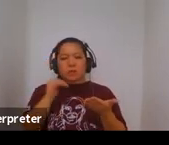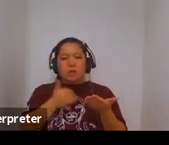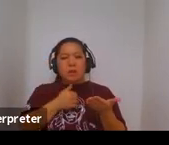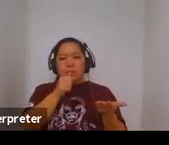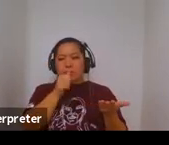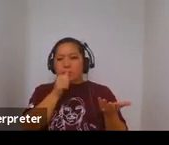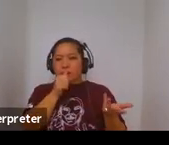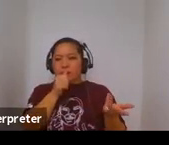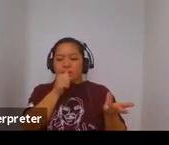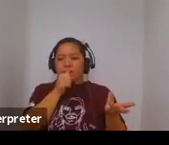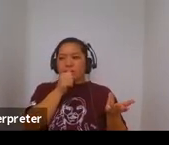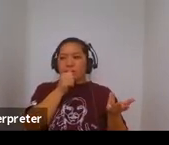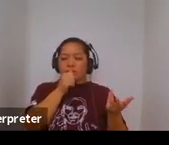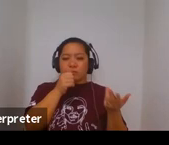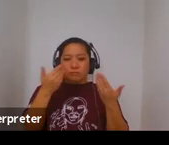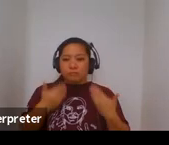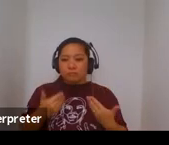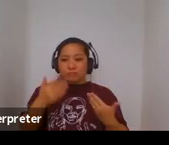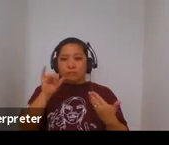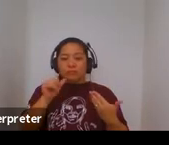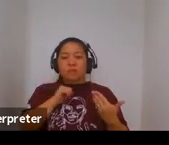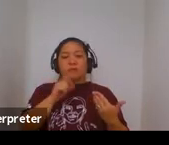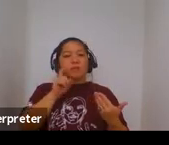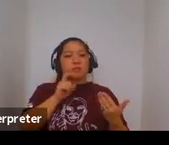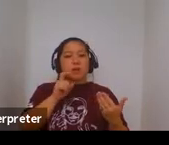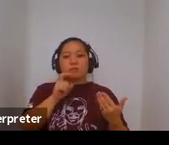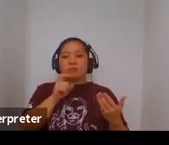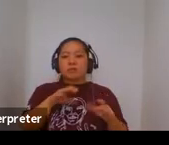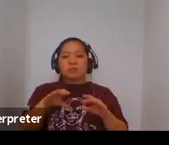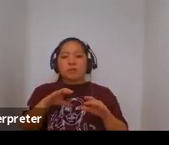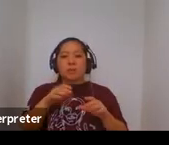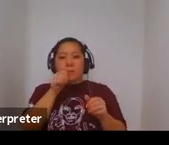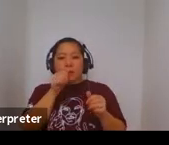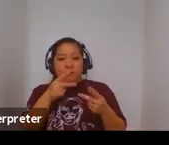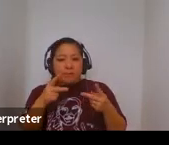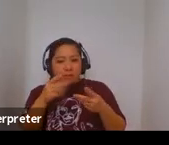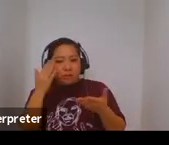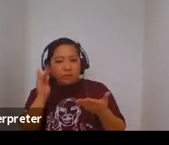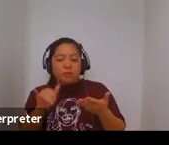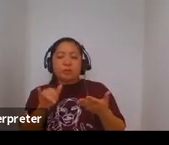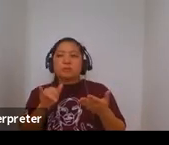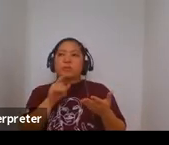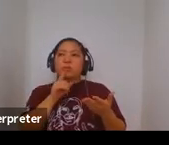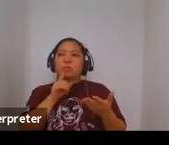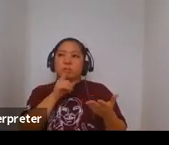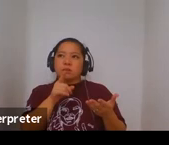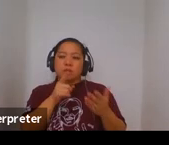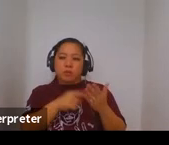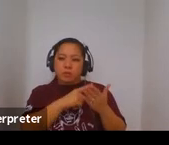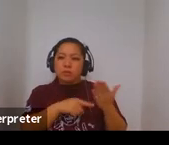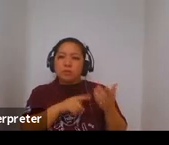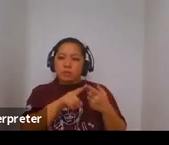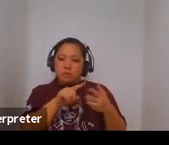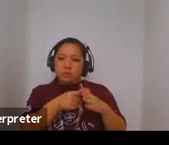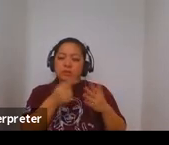and public spheres. We have put sexual activity in a very private place. And it's just really critical to start to